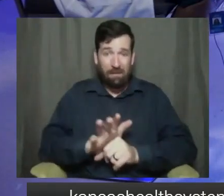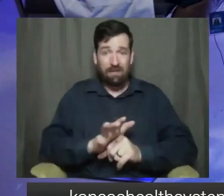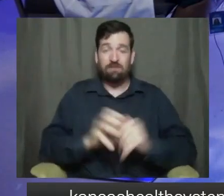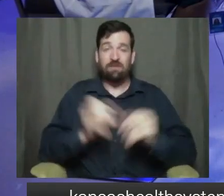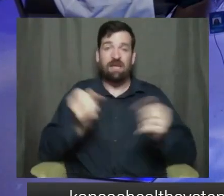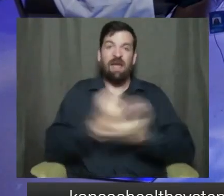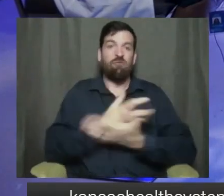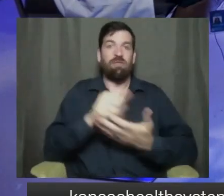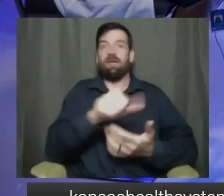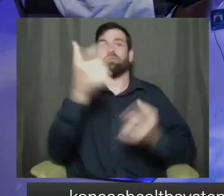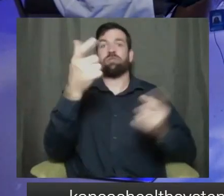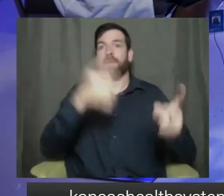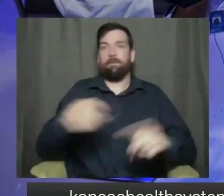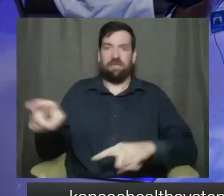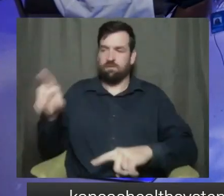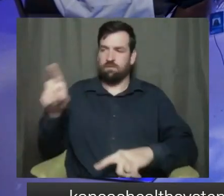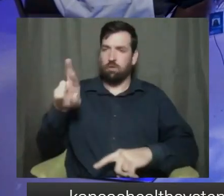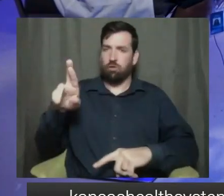Dr. Ault, you just got back from